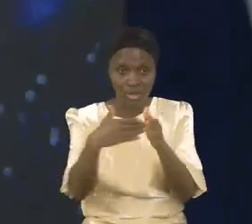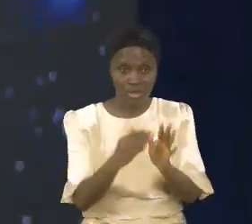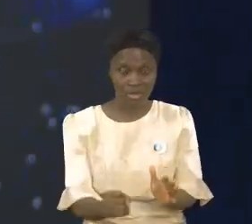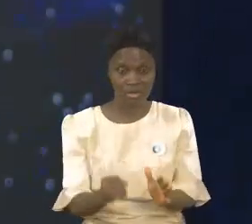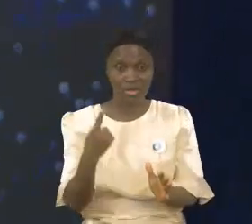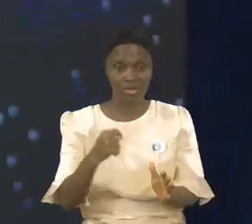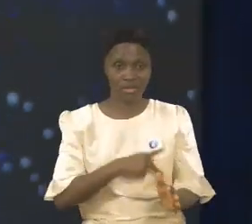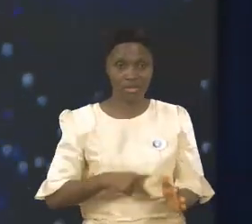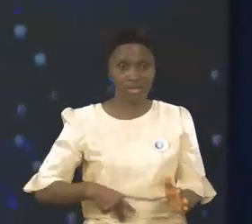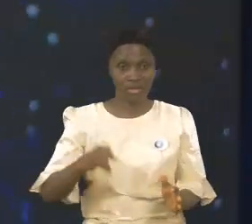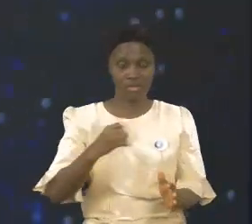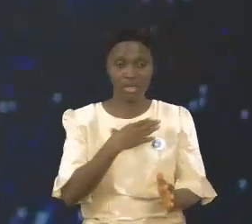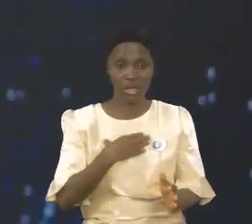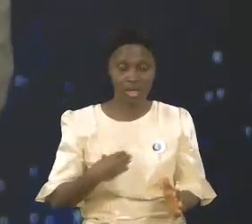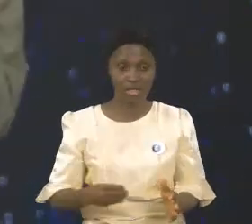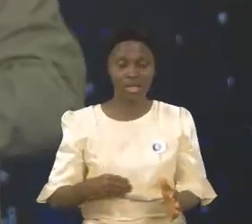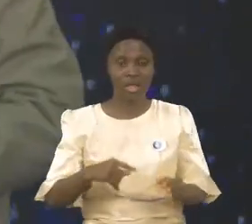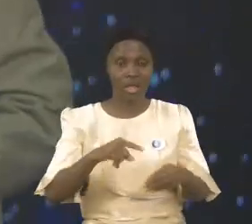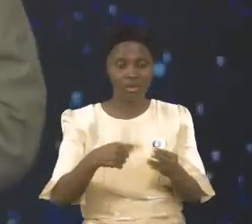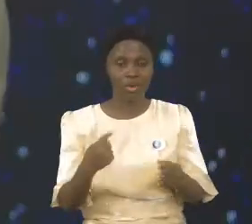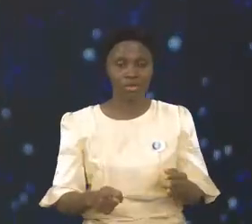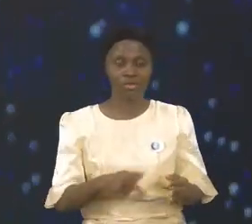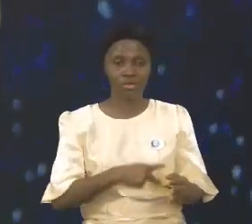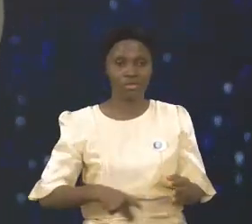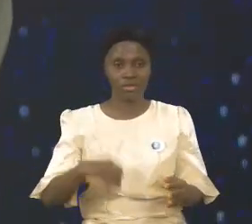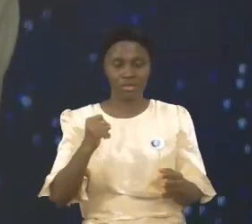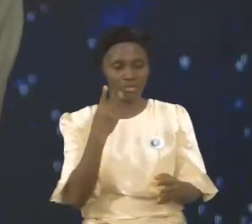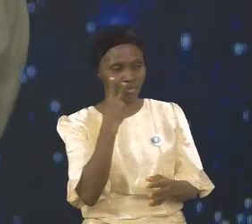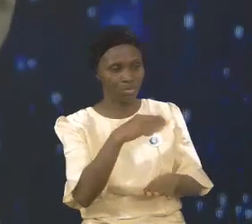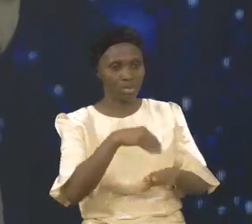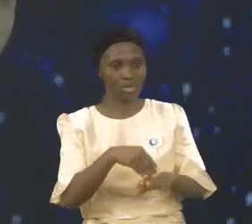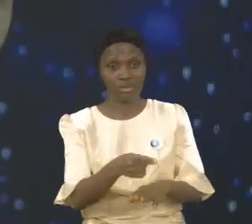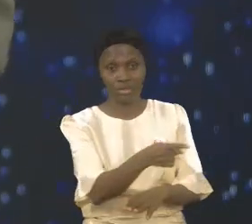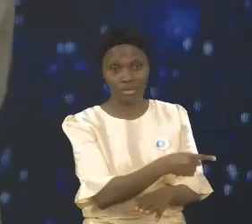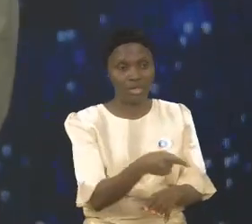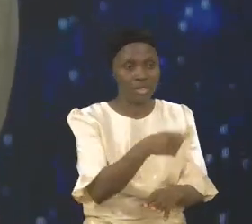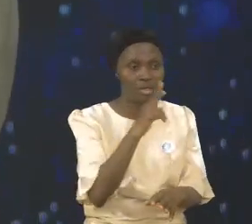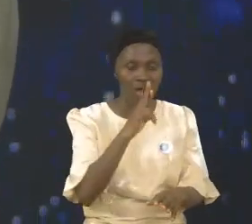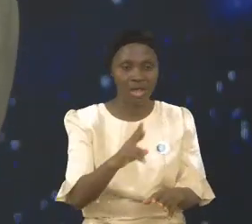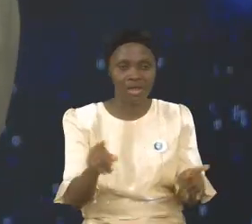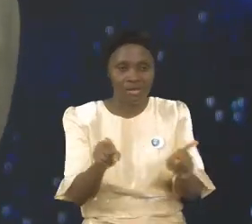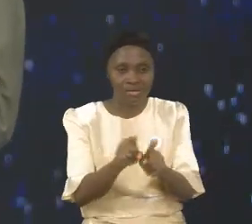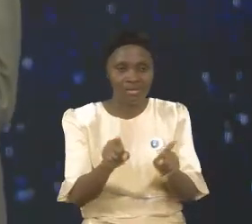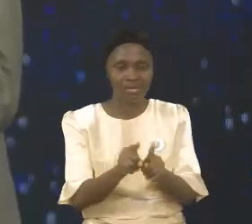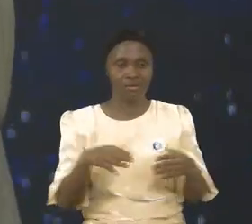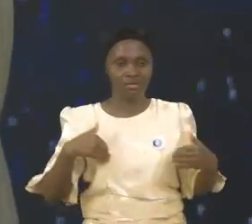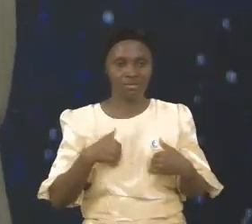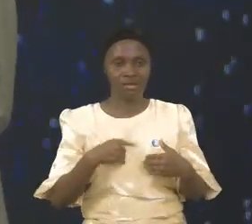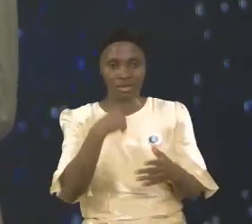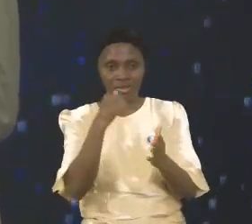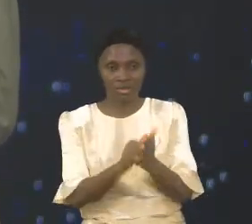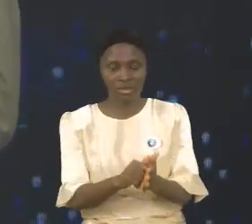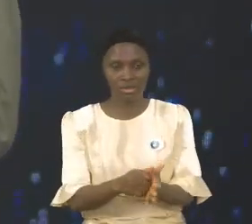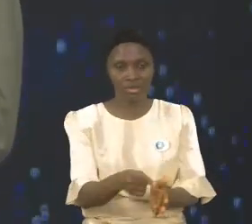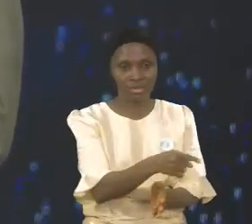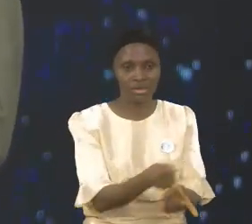and about the emperors. And he looked at them, they were like beasts. And it says, they came up from